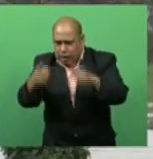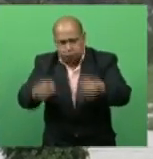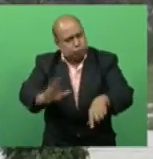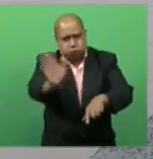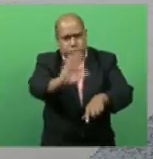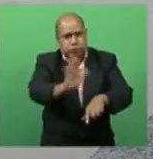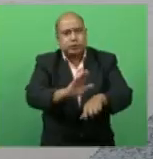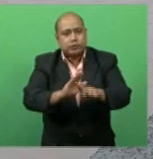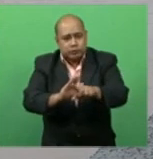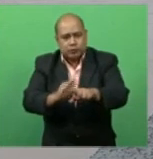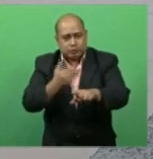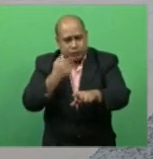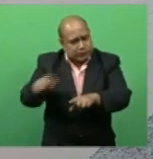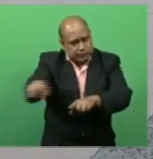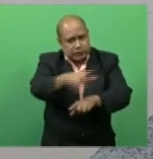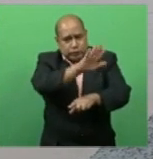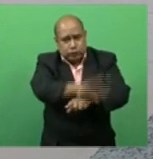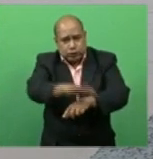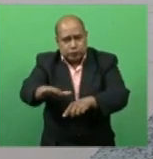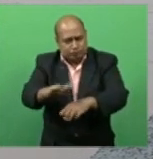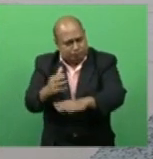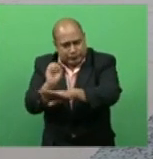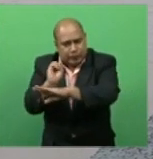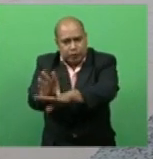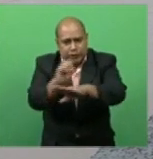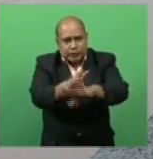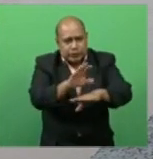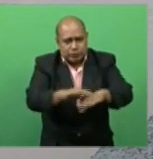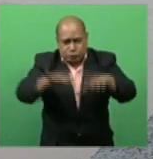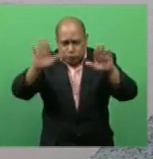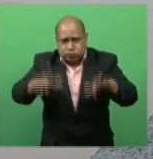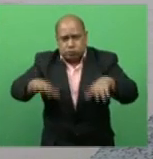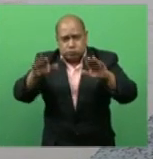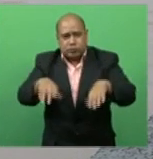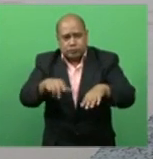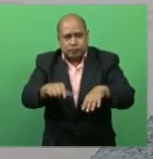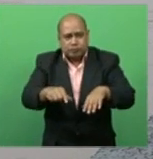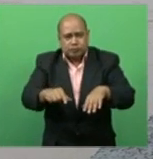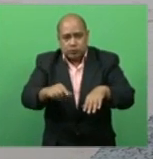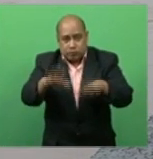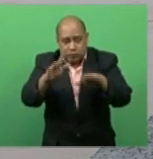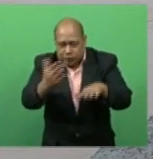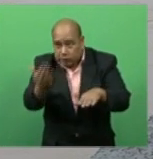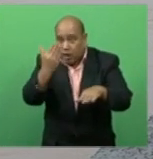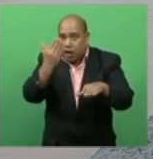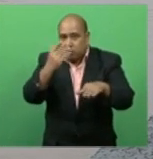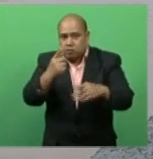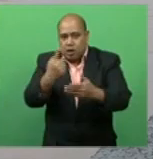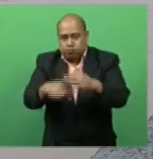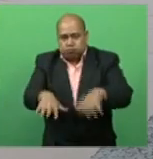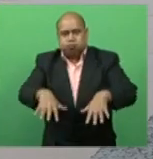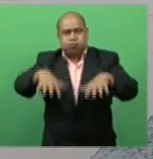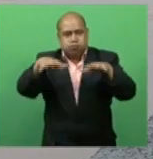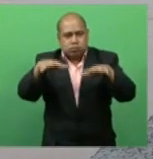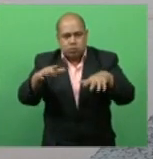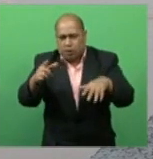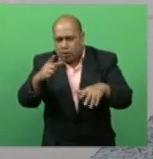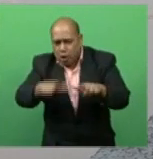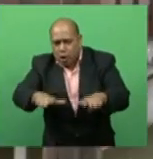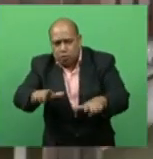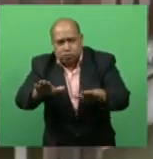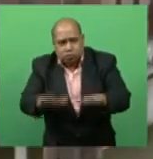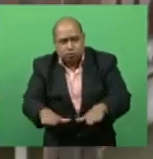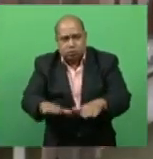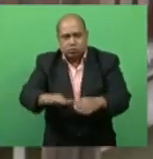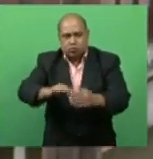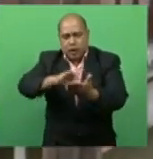are advised that localized heavy falls may lead to flash flooding of low-lying areas in the Central and Eastern Division.